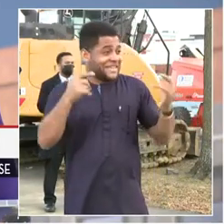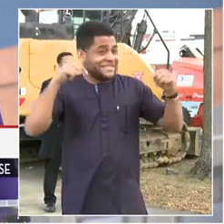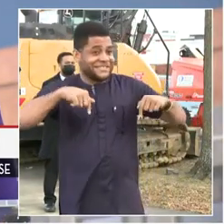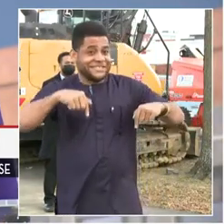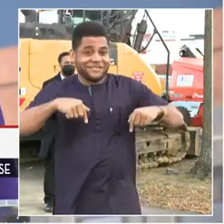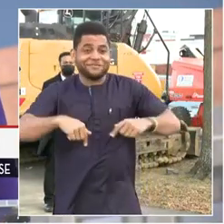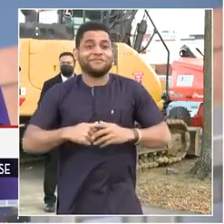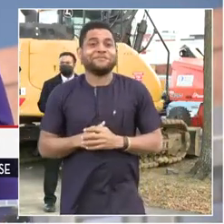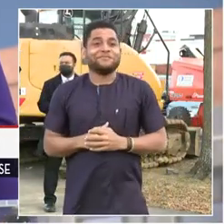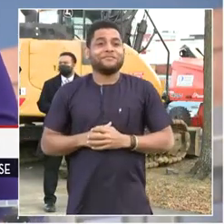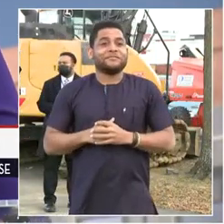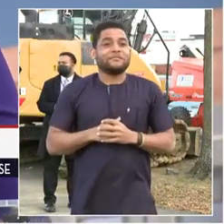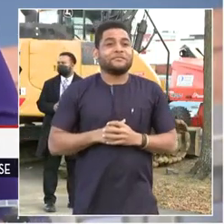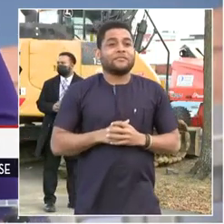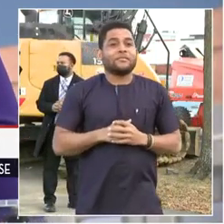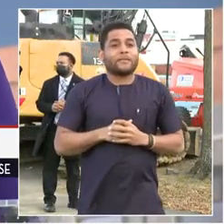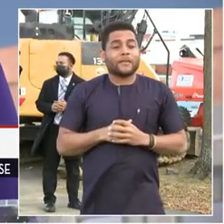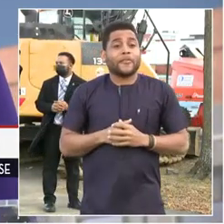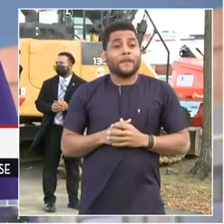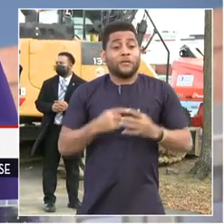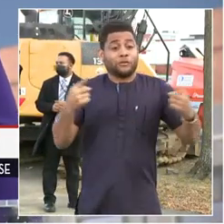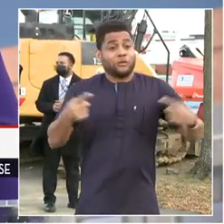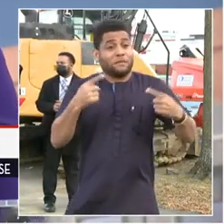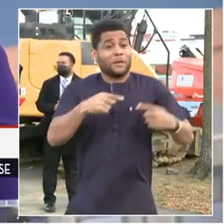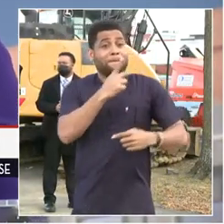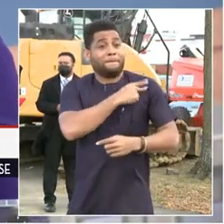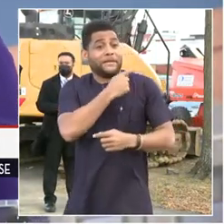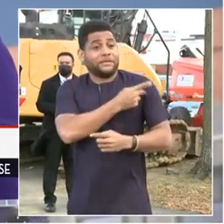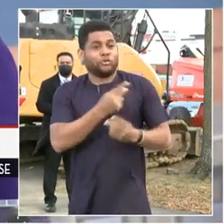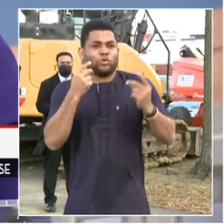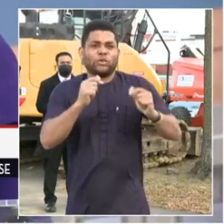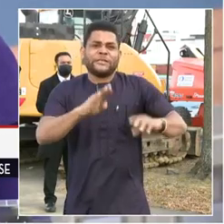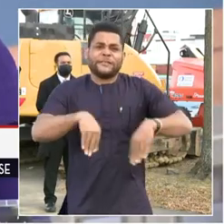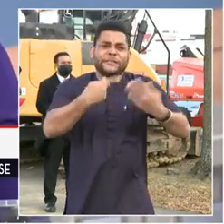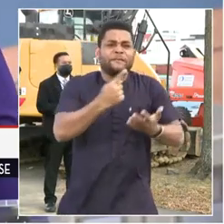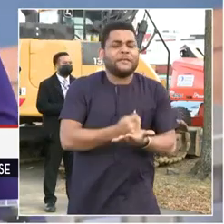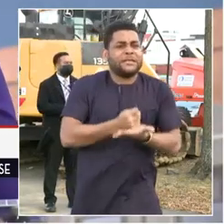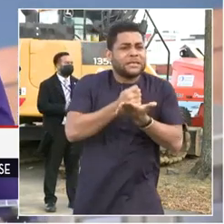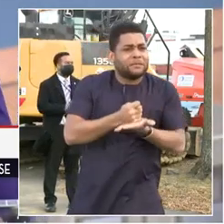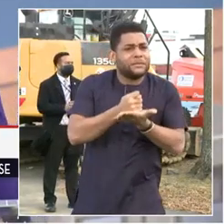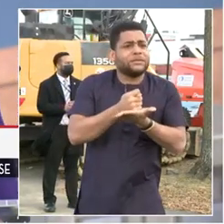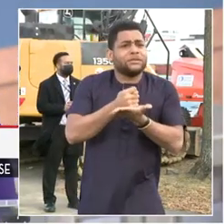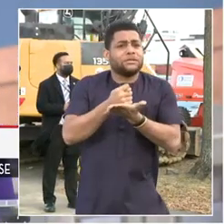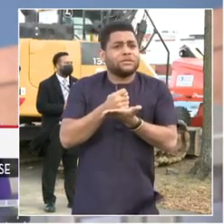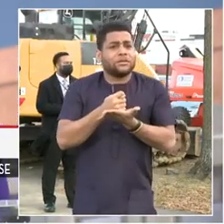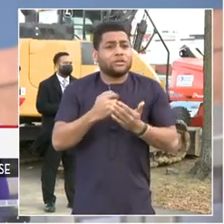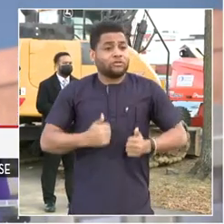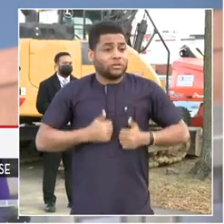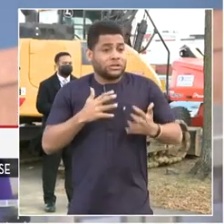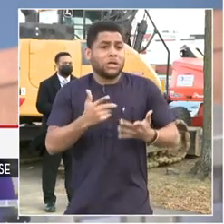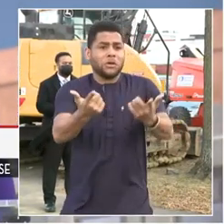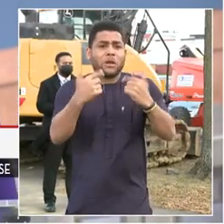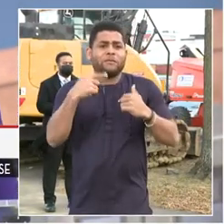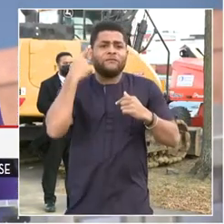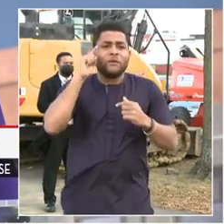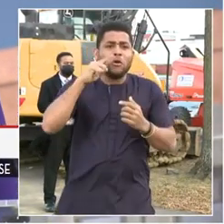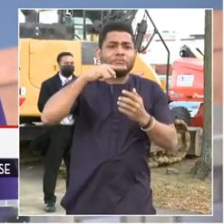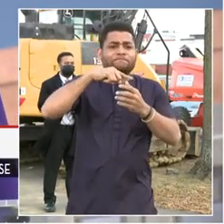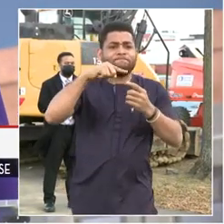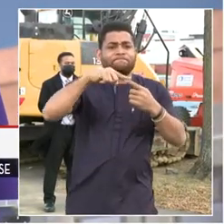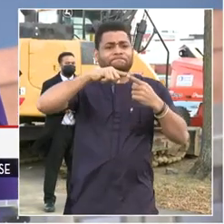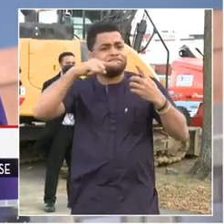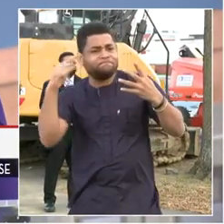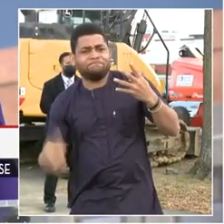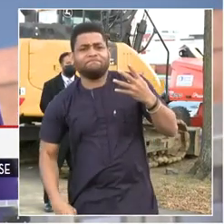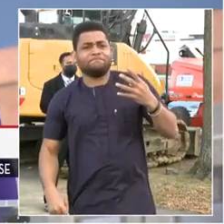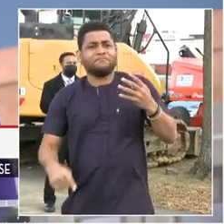Trauma patients can be quickly treated. Residents can come here for a full range of hospital emergency